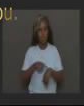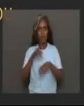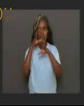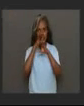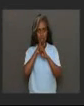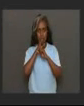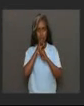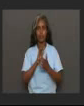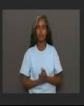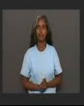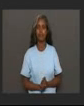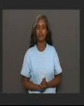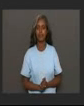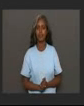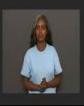Time's up!